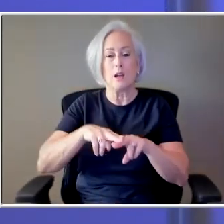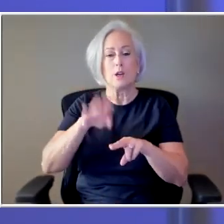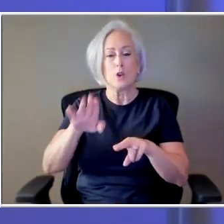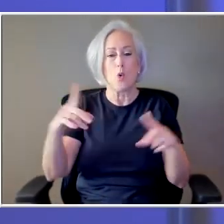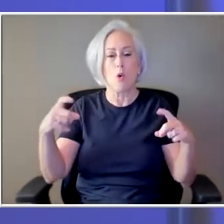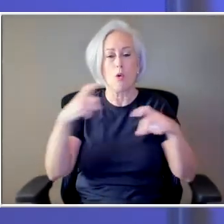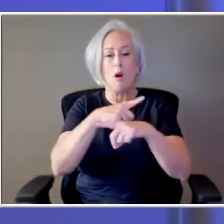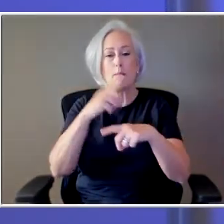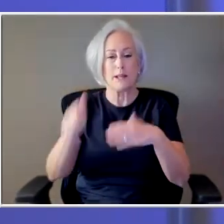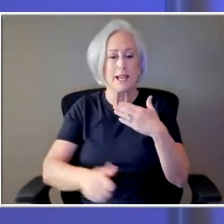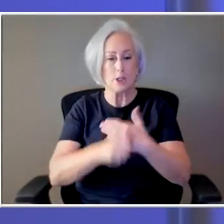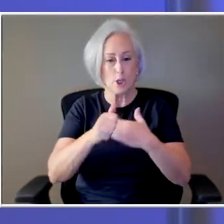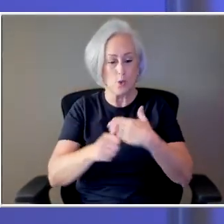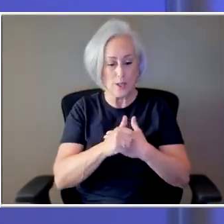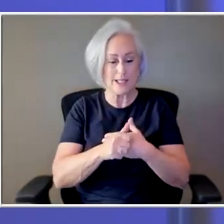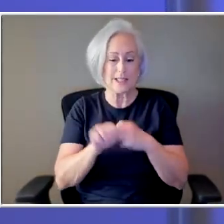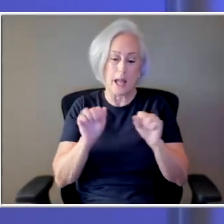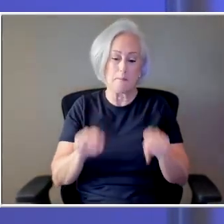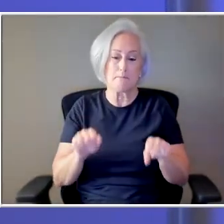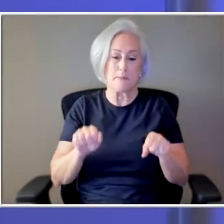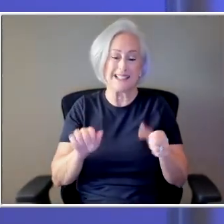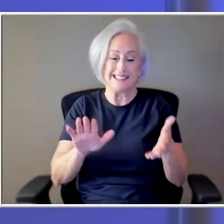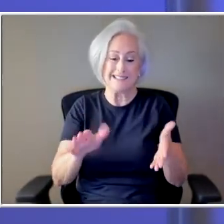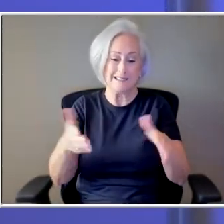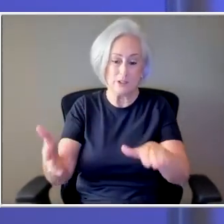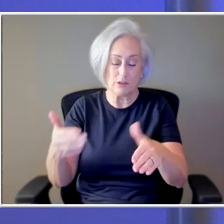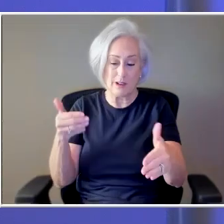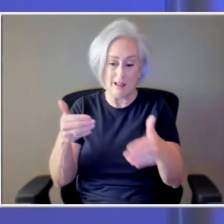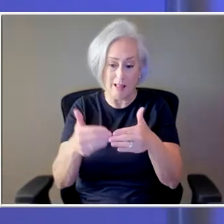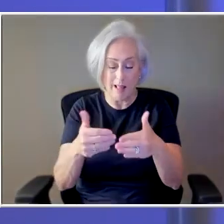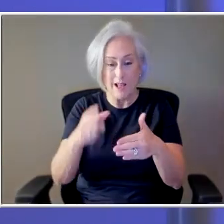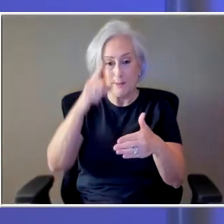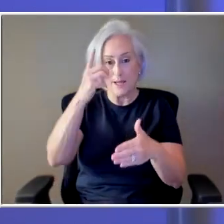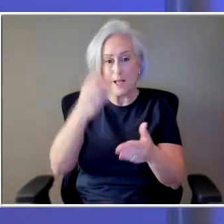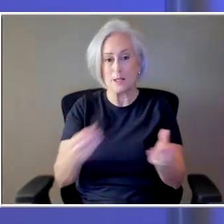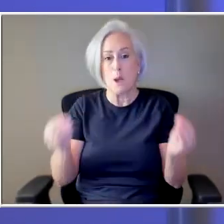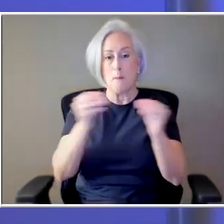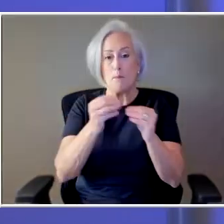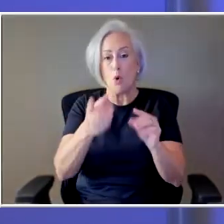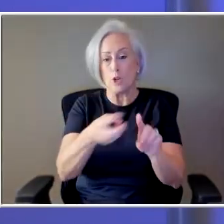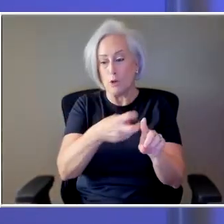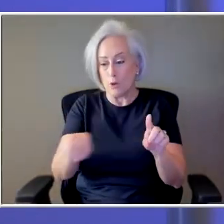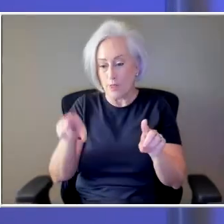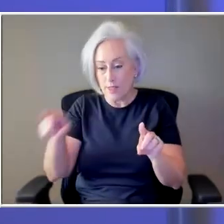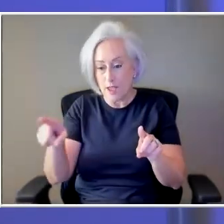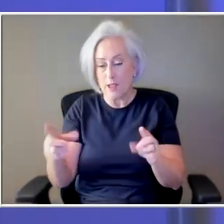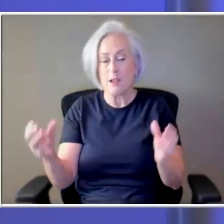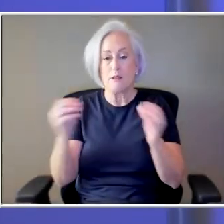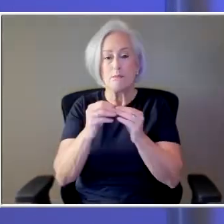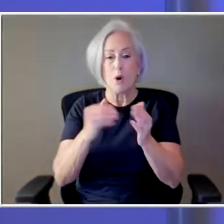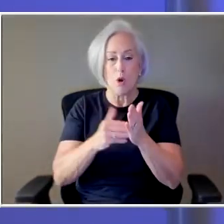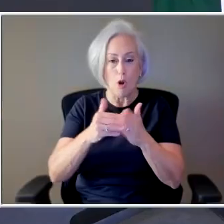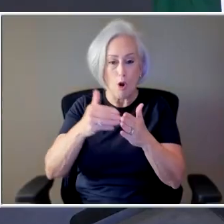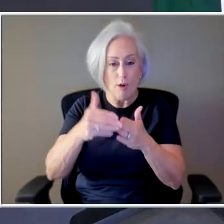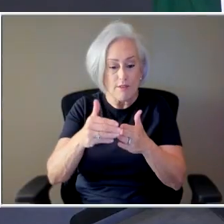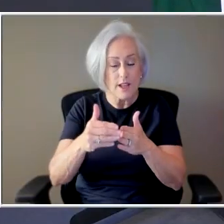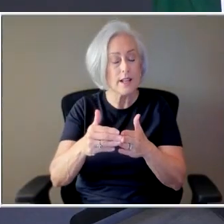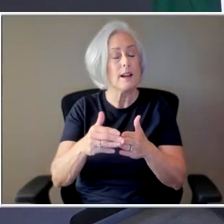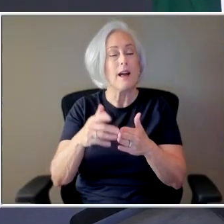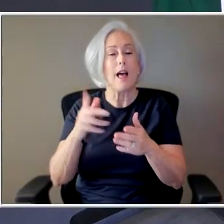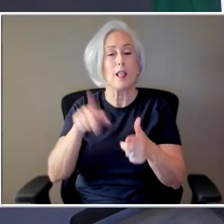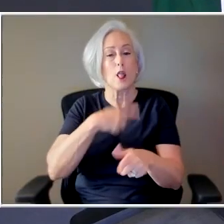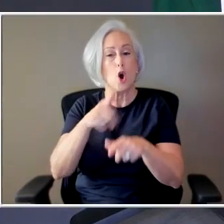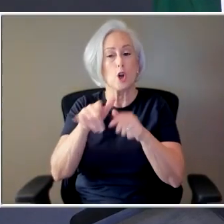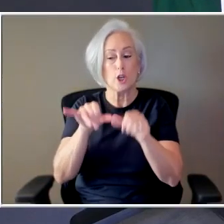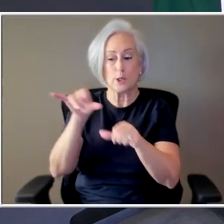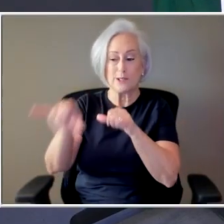mortality risk, because every time you go there and the longer you stay, the harder it is to get back to your normal level of functioning. So then, Dr. McGurk, how crucial